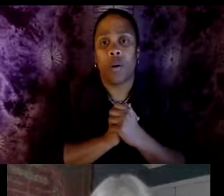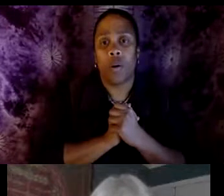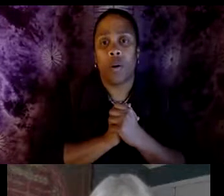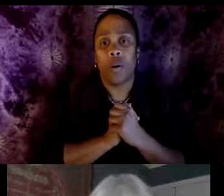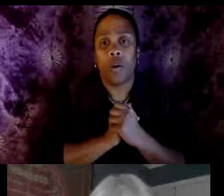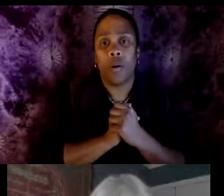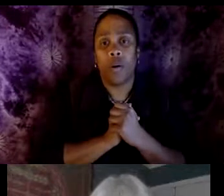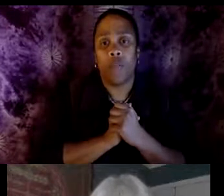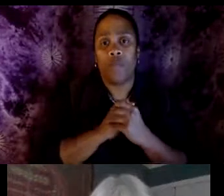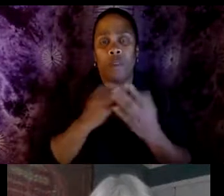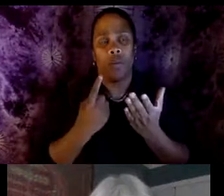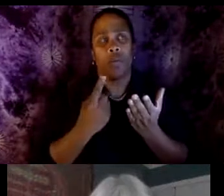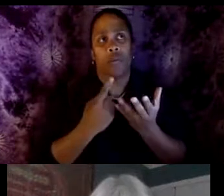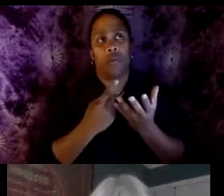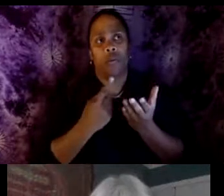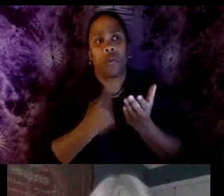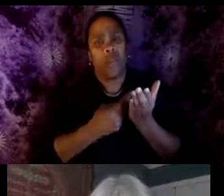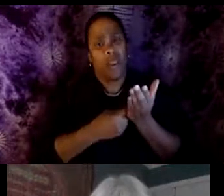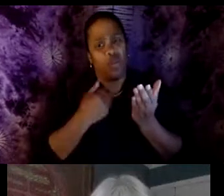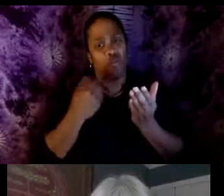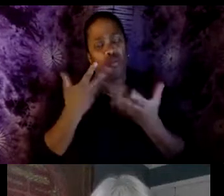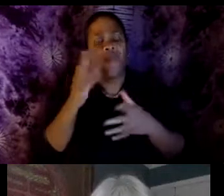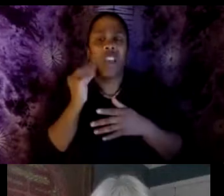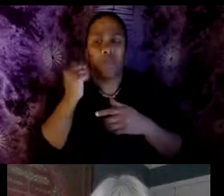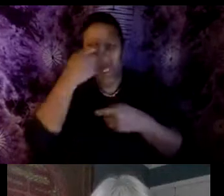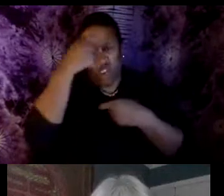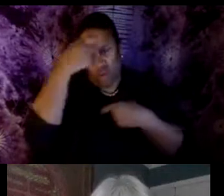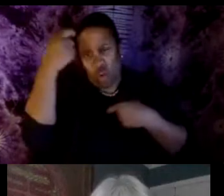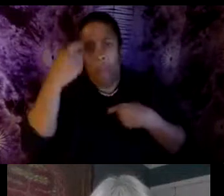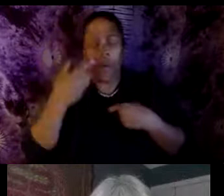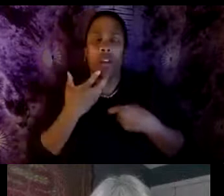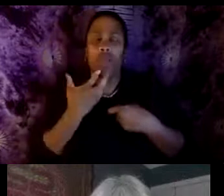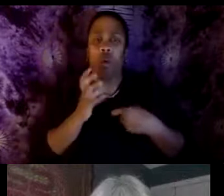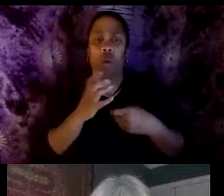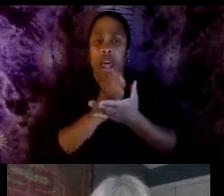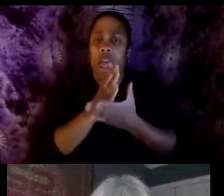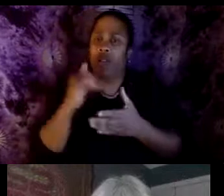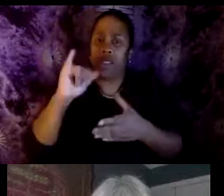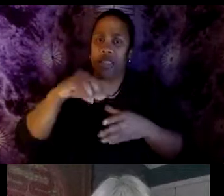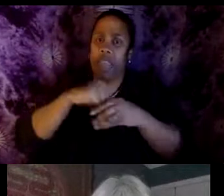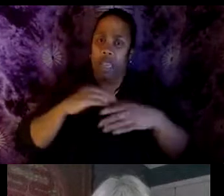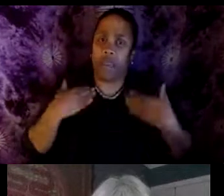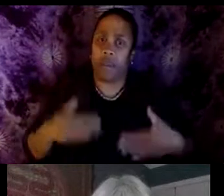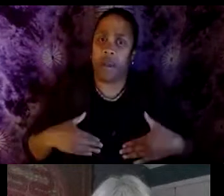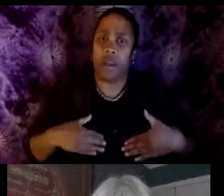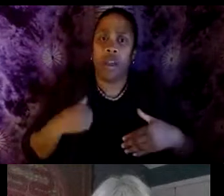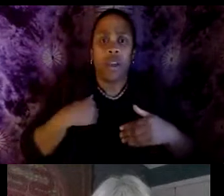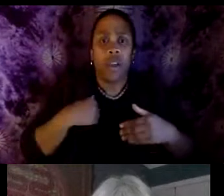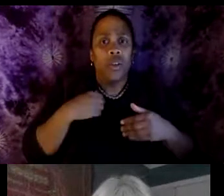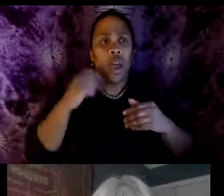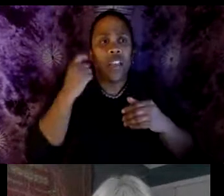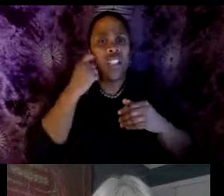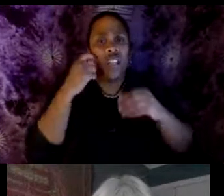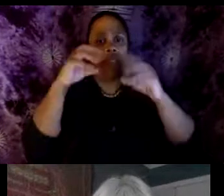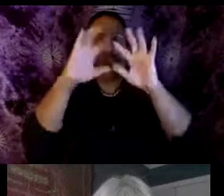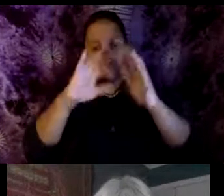body and to be present in the moment in our bodies. So definitely part of that journey. All right, well, I know I just put practitioners' information in the chat